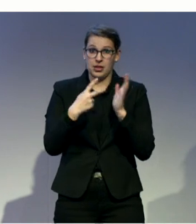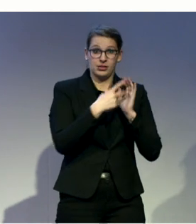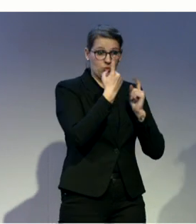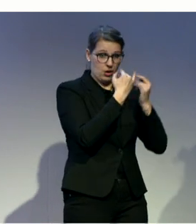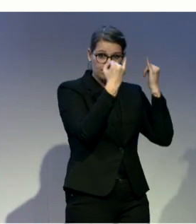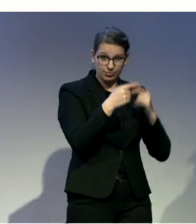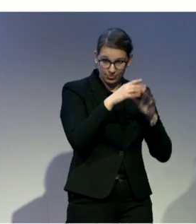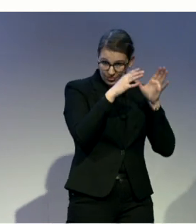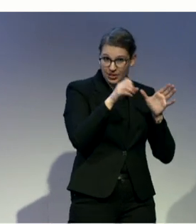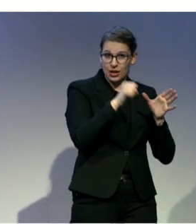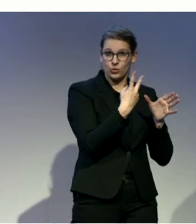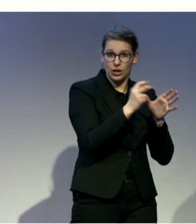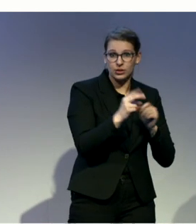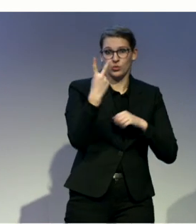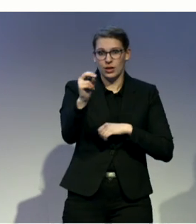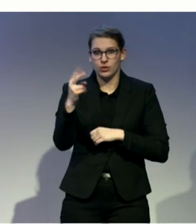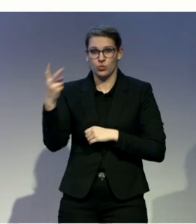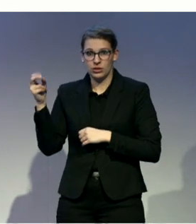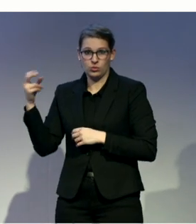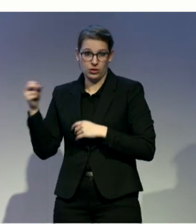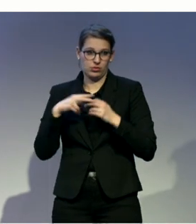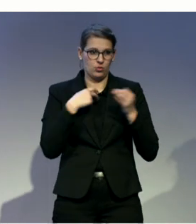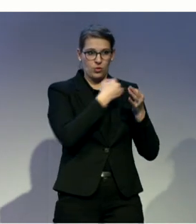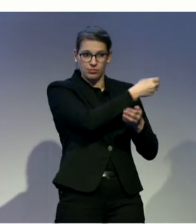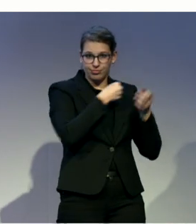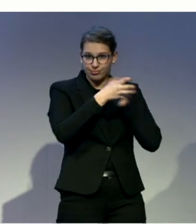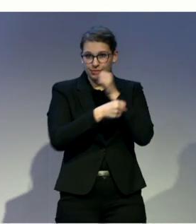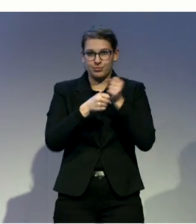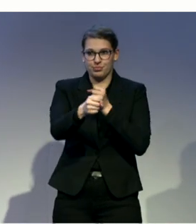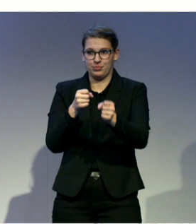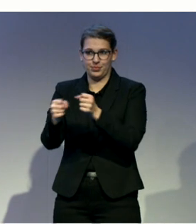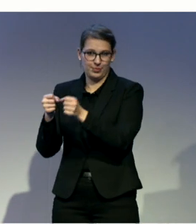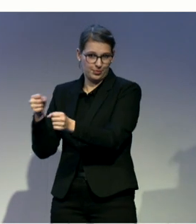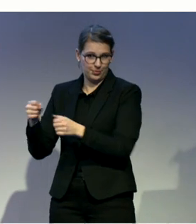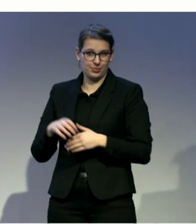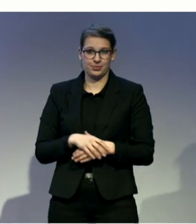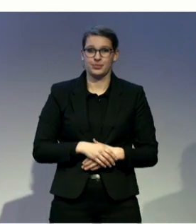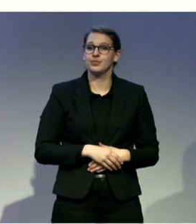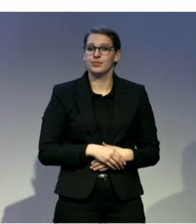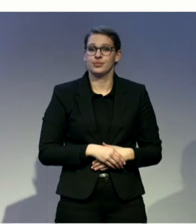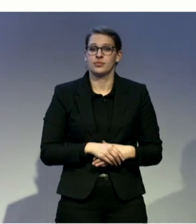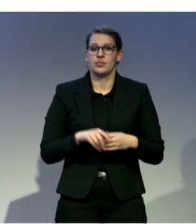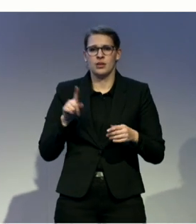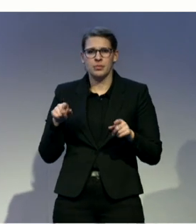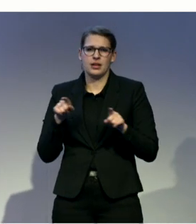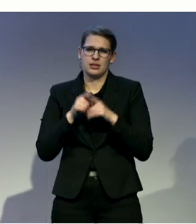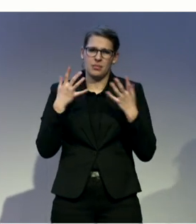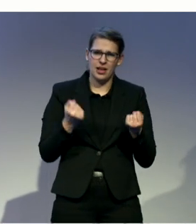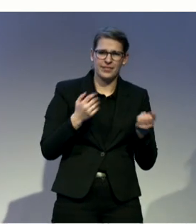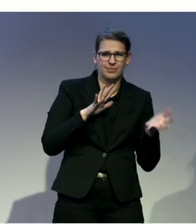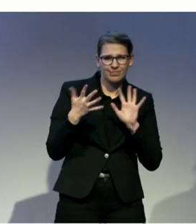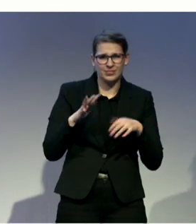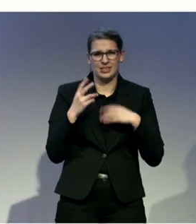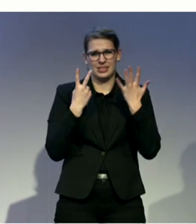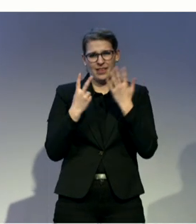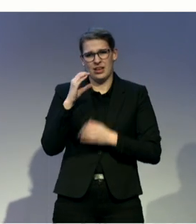have 700 people in one place, and so we have very, very big task and many, many projects.